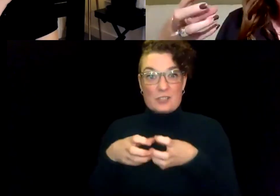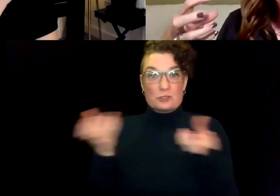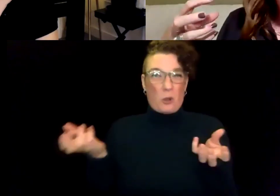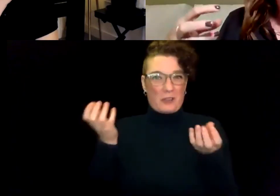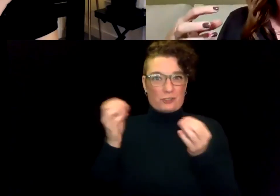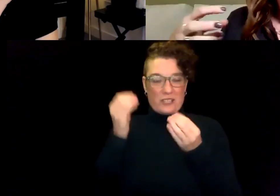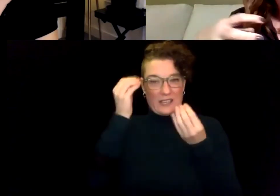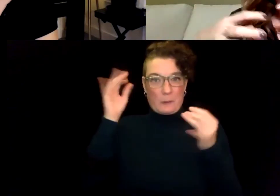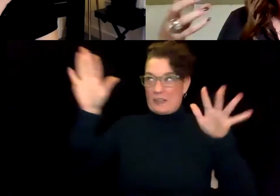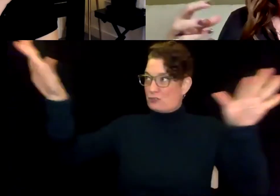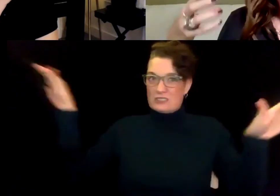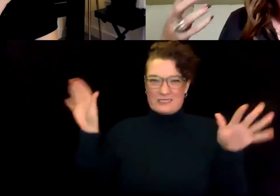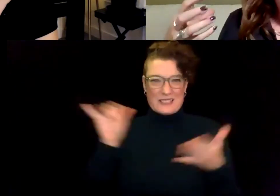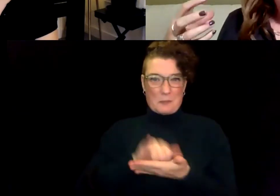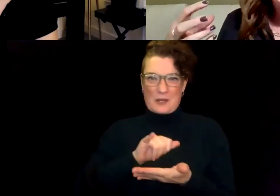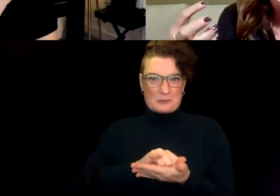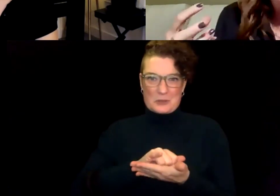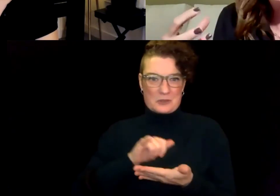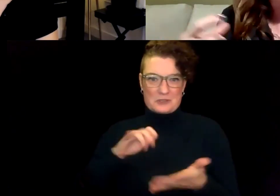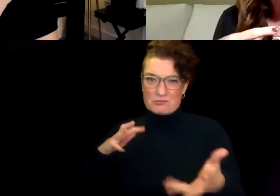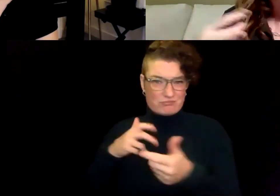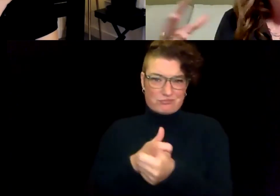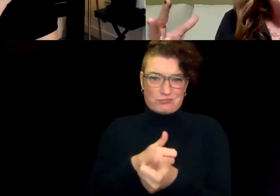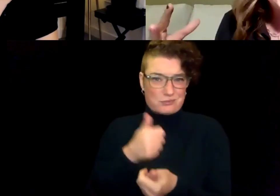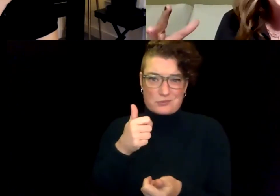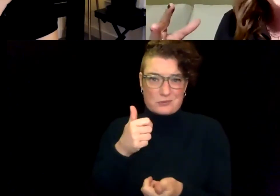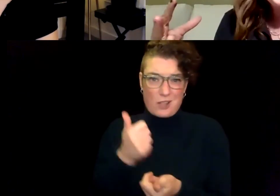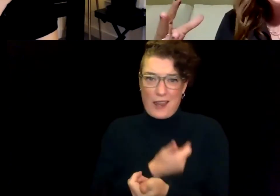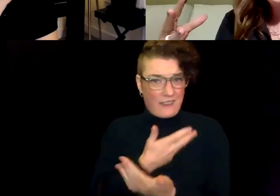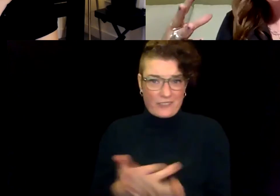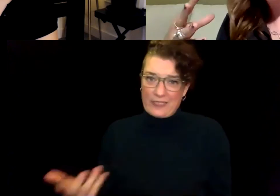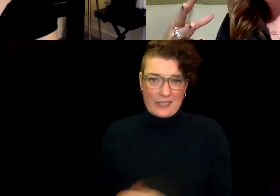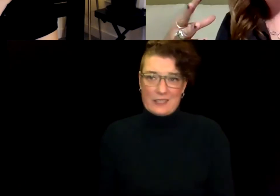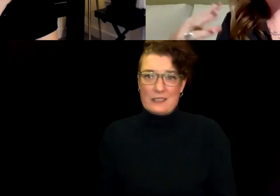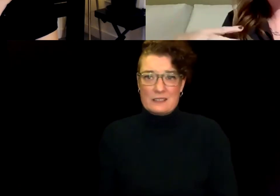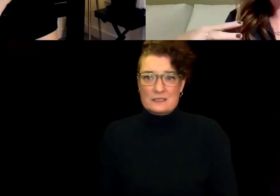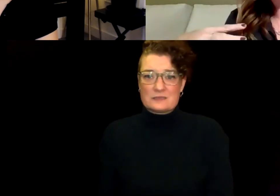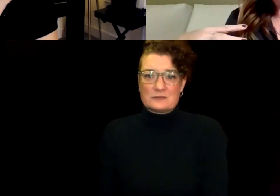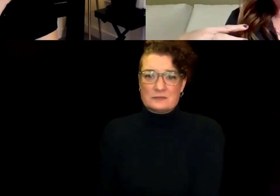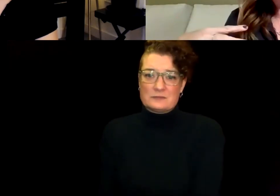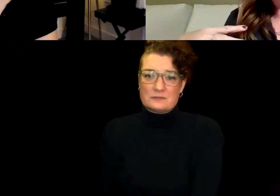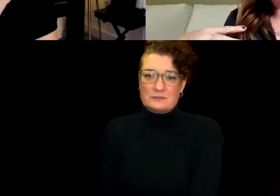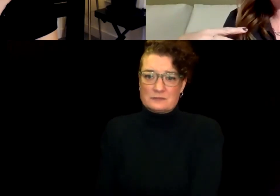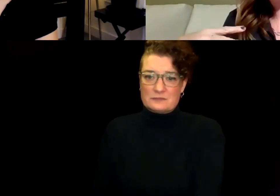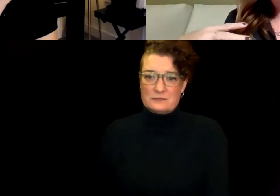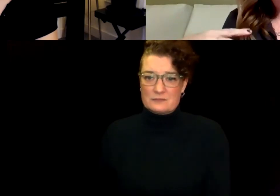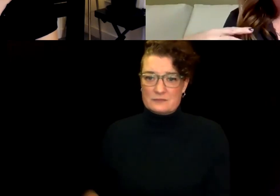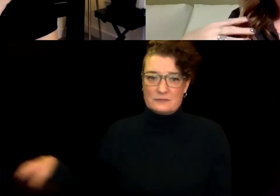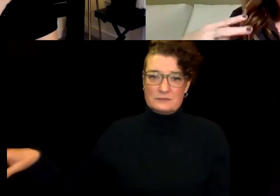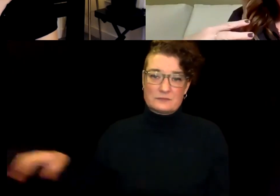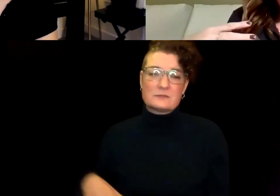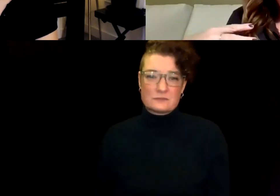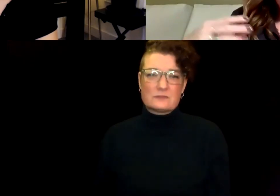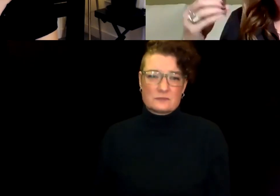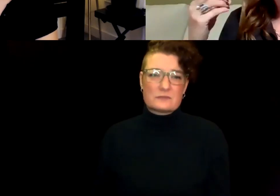couldn't possibly, you know, know it all. And, you know, I think there